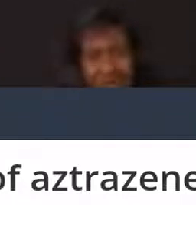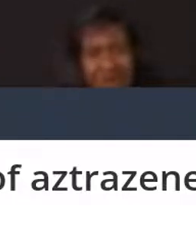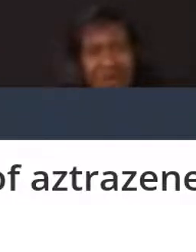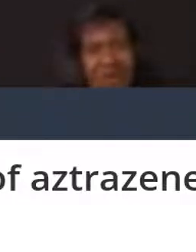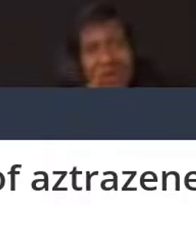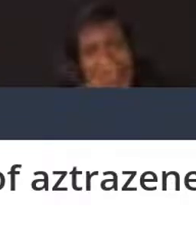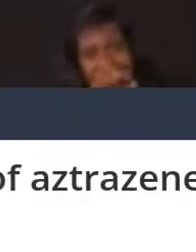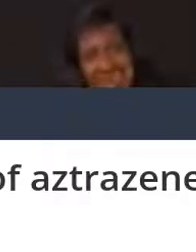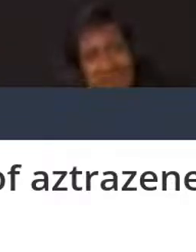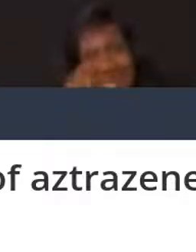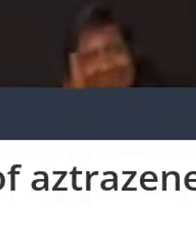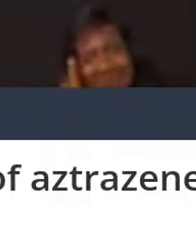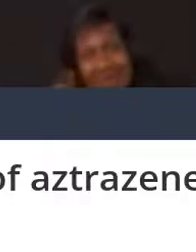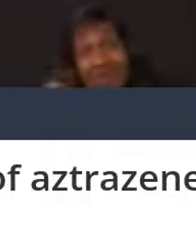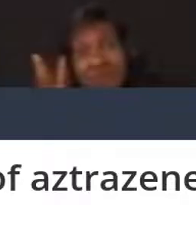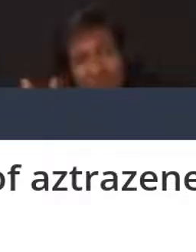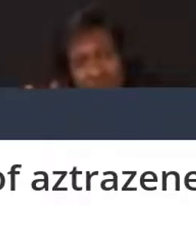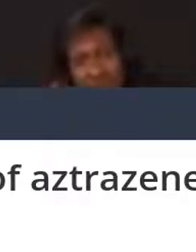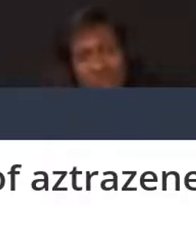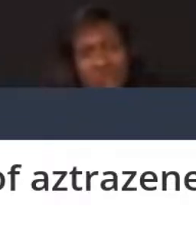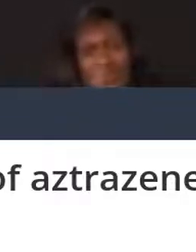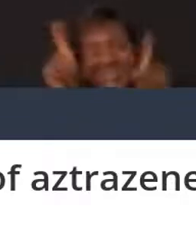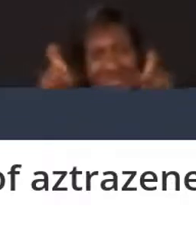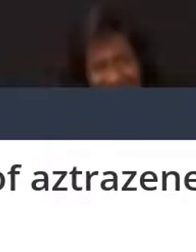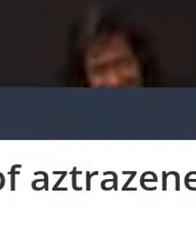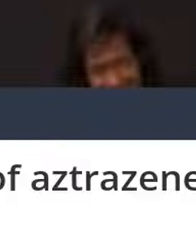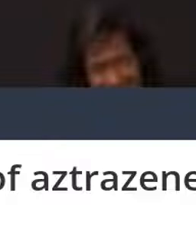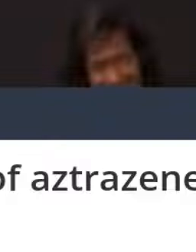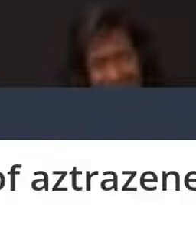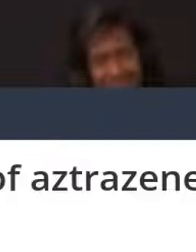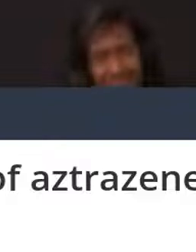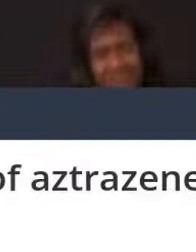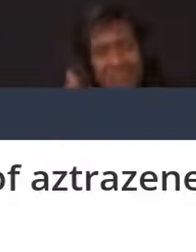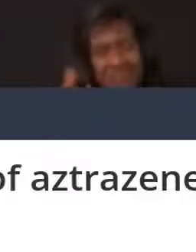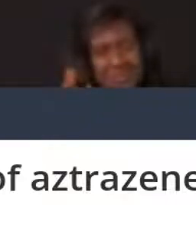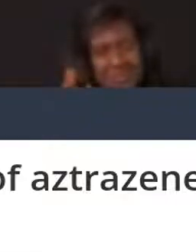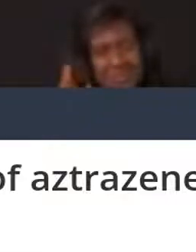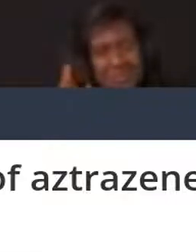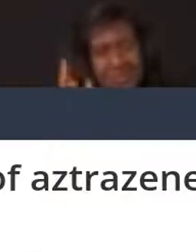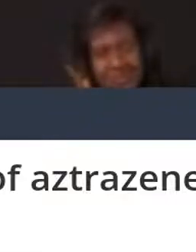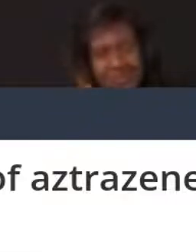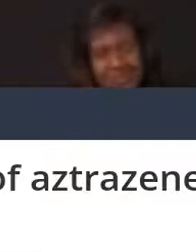be detailing more fully, as Dr. Lee indicated.